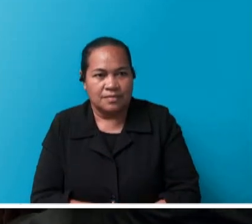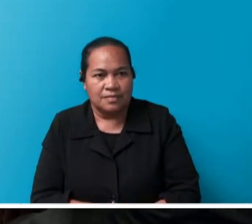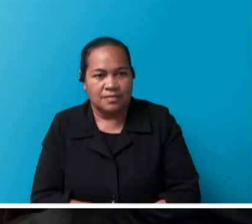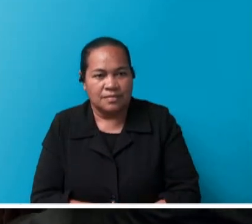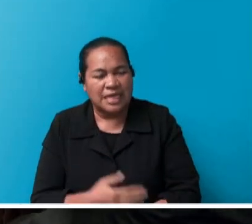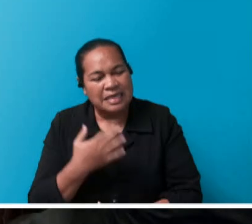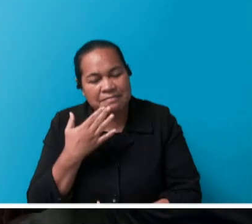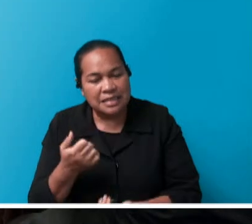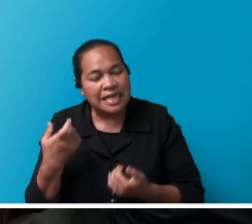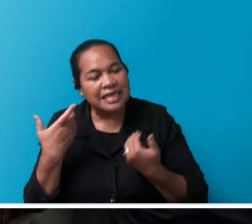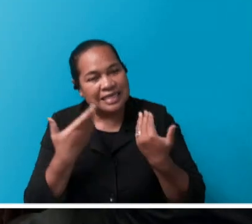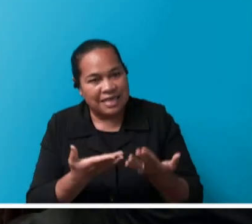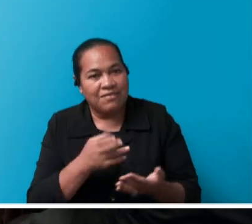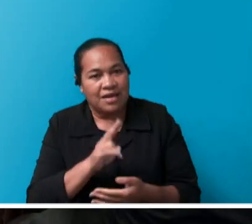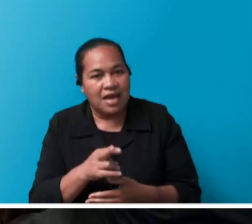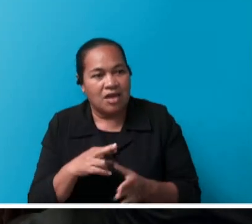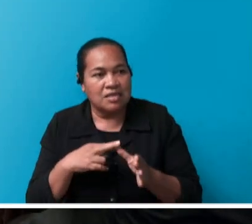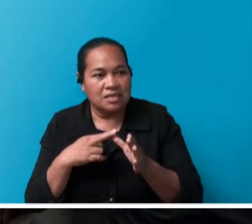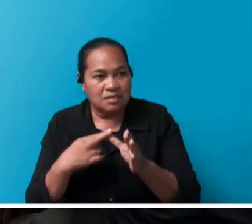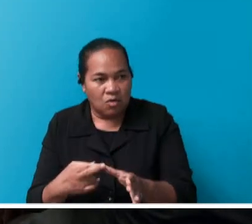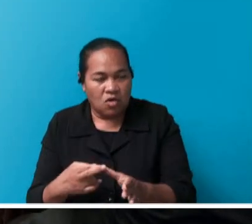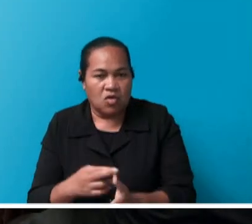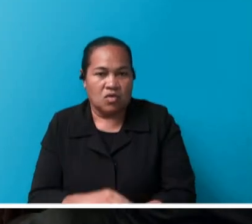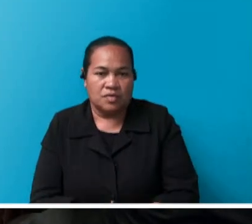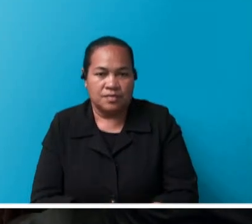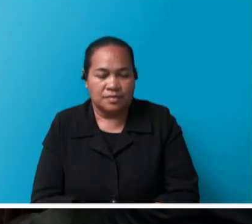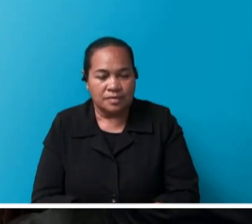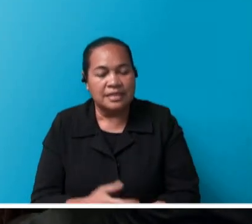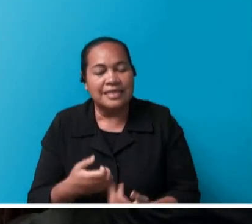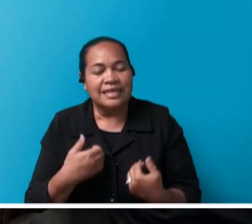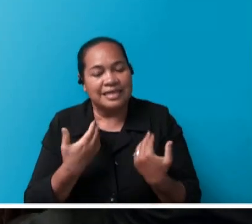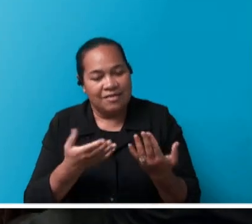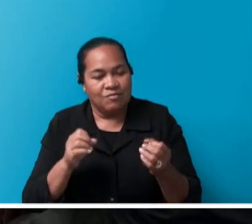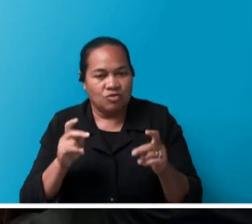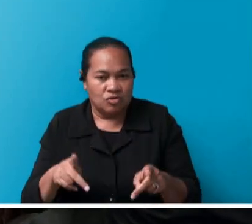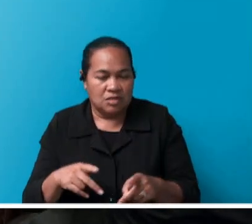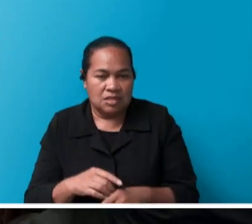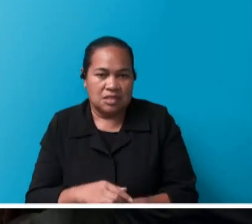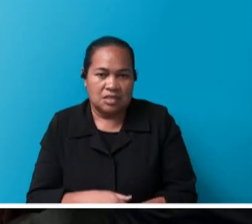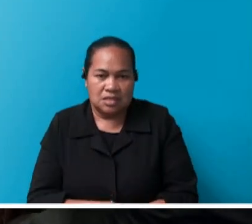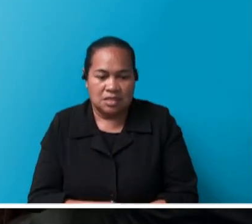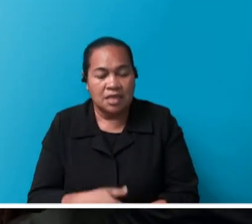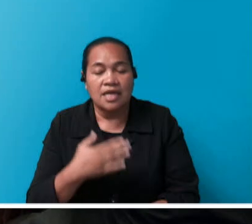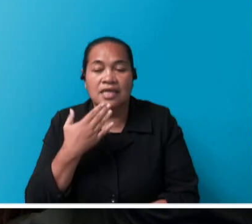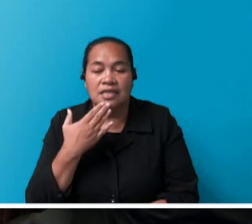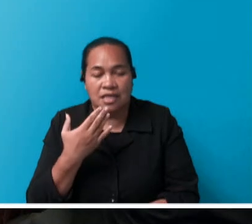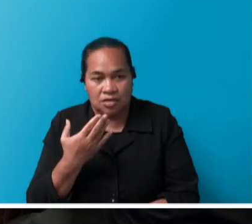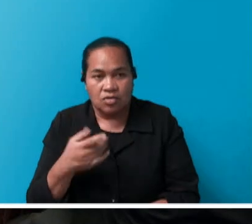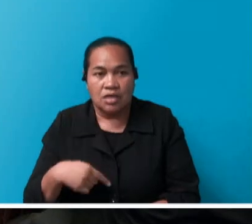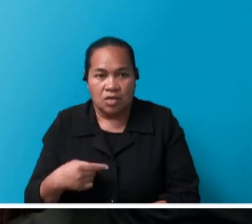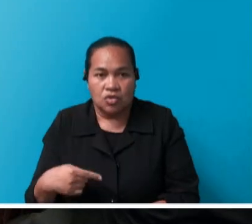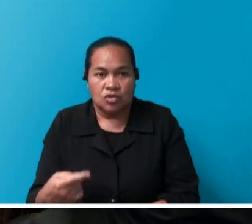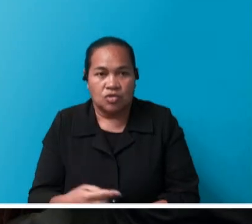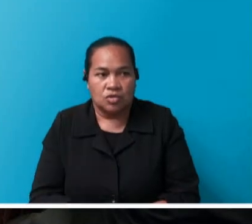his response to His Excellencies. Give him the opportunity. You may continue, honorable member.